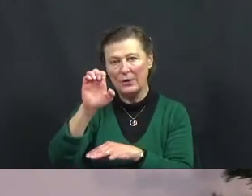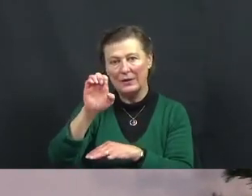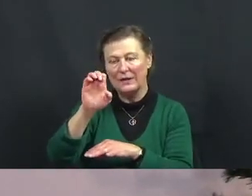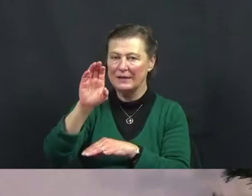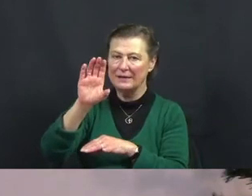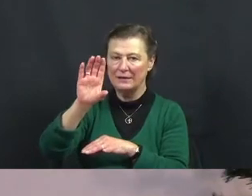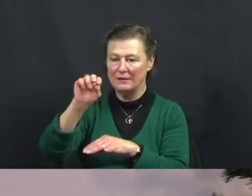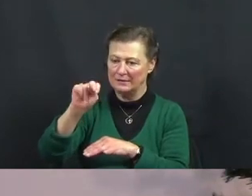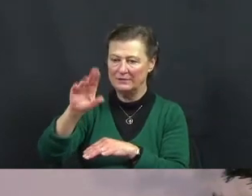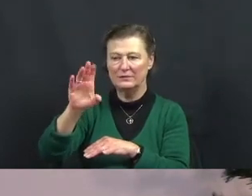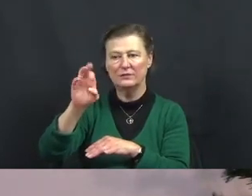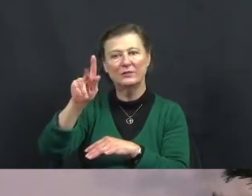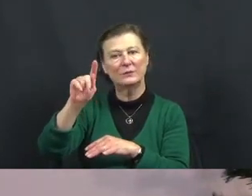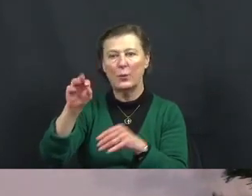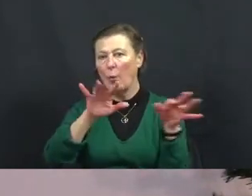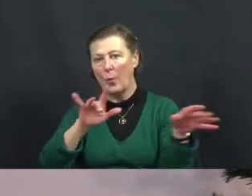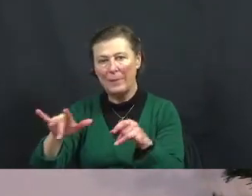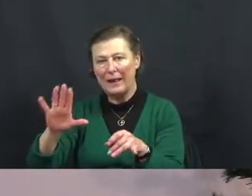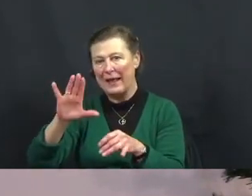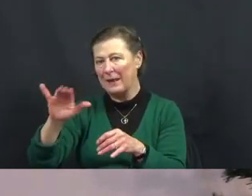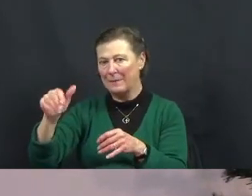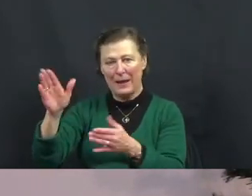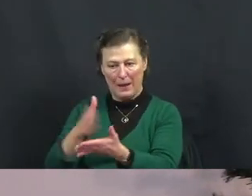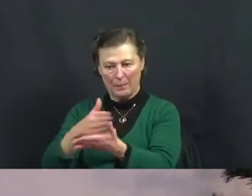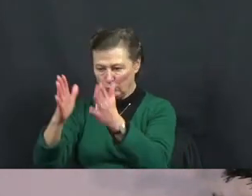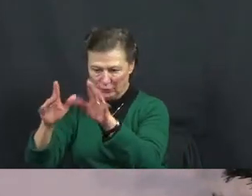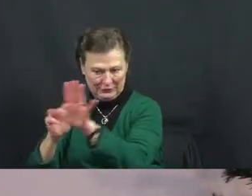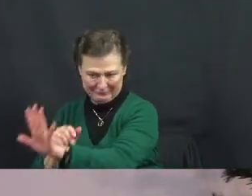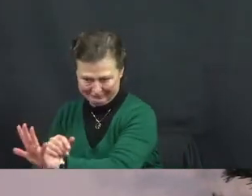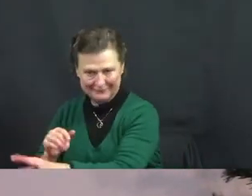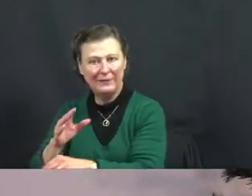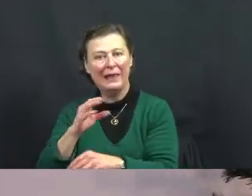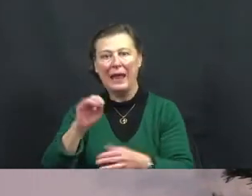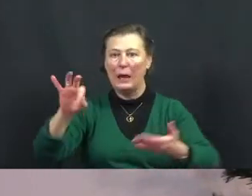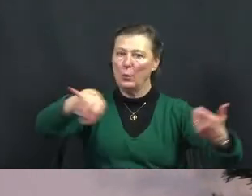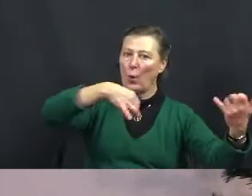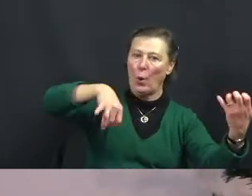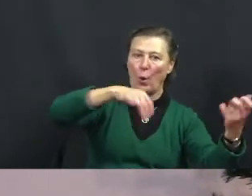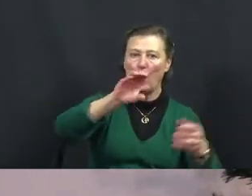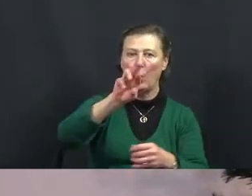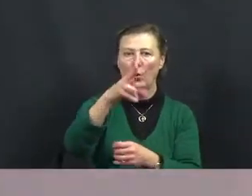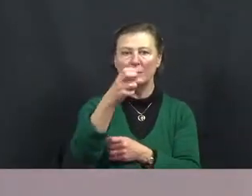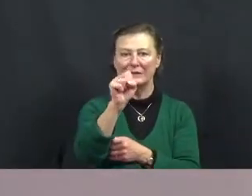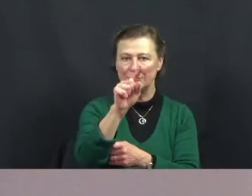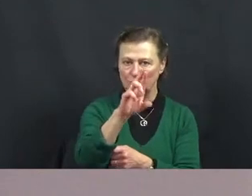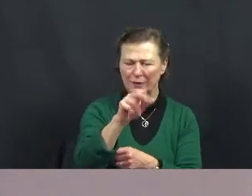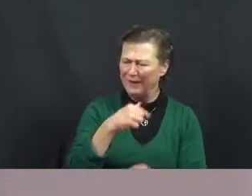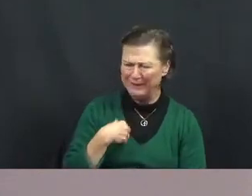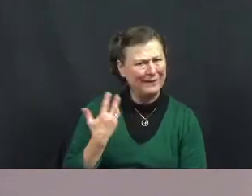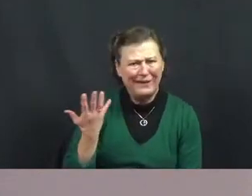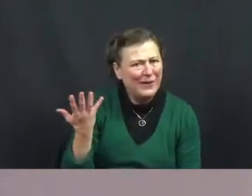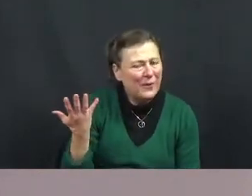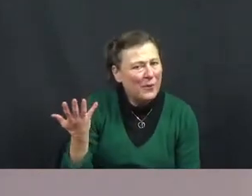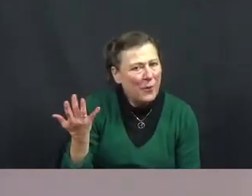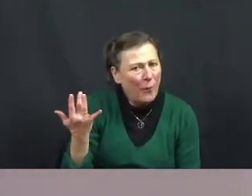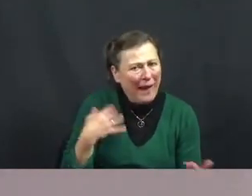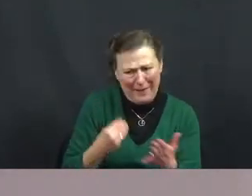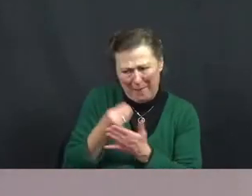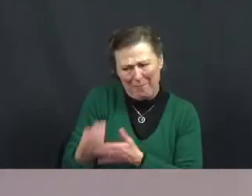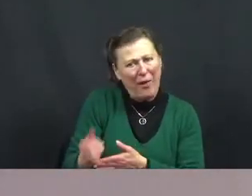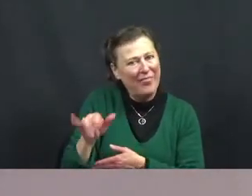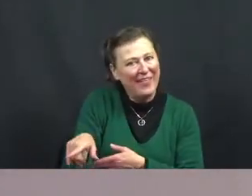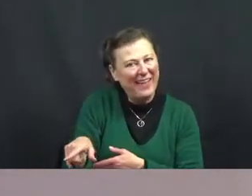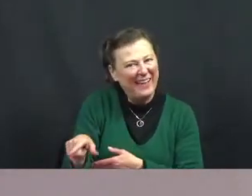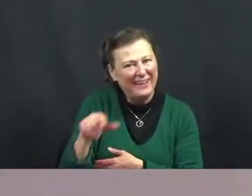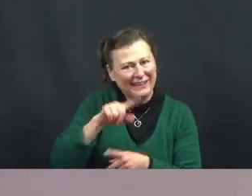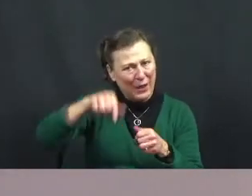Kempff on the piano and the Berlin Philharmonic Orchestra. I don't know why I bought this record. I can't